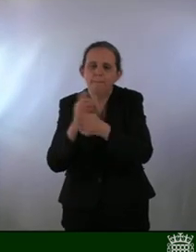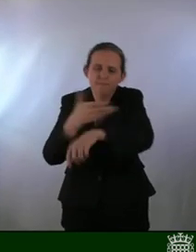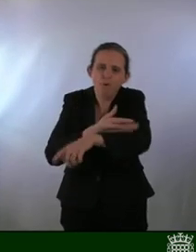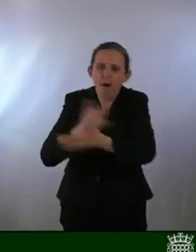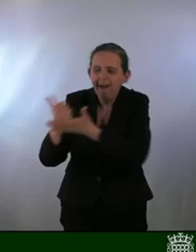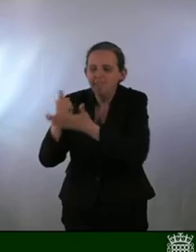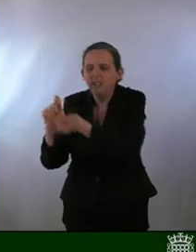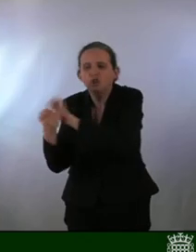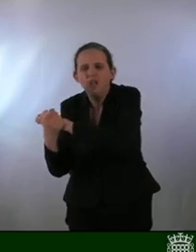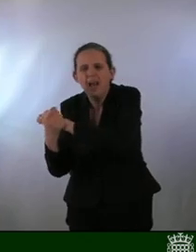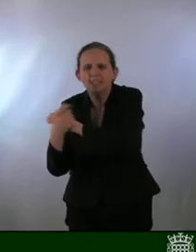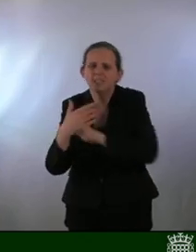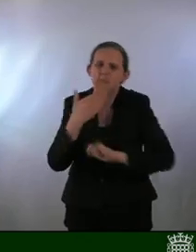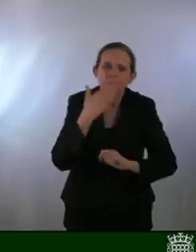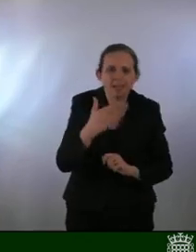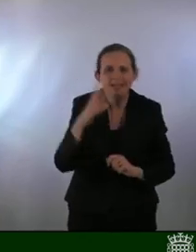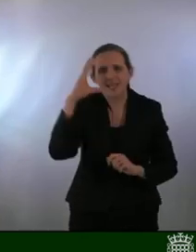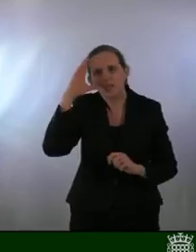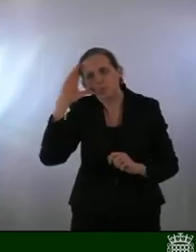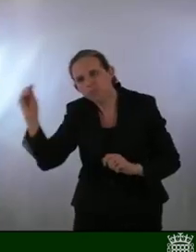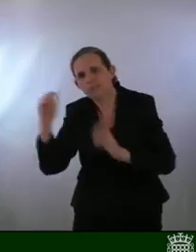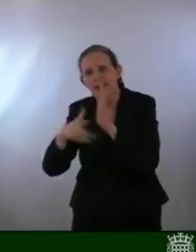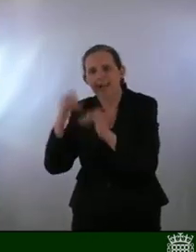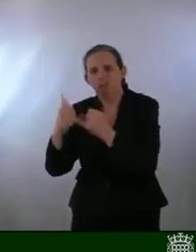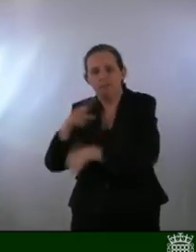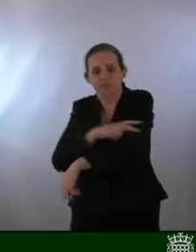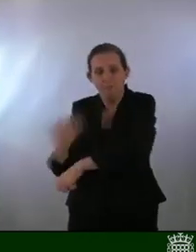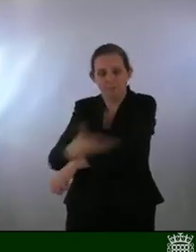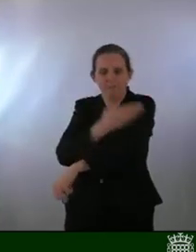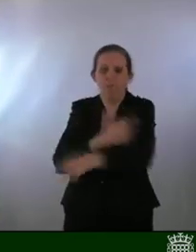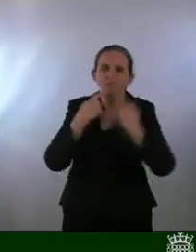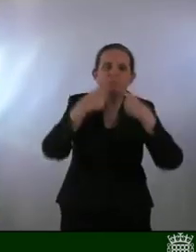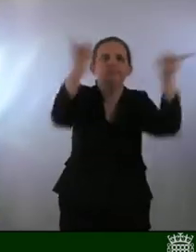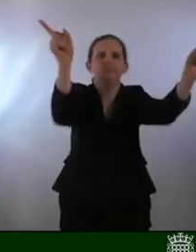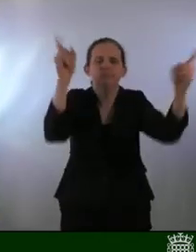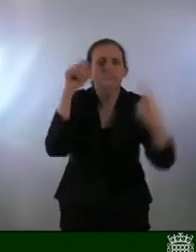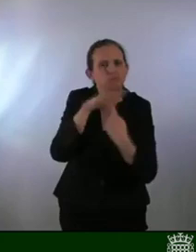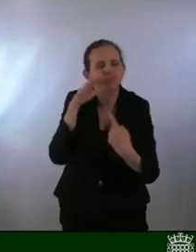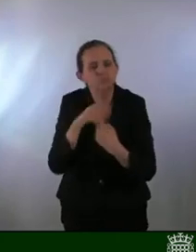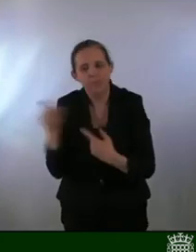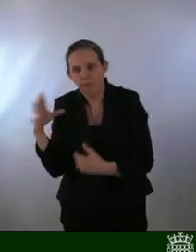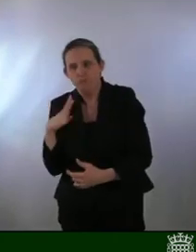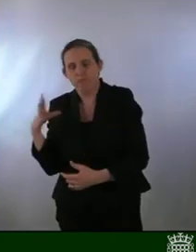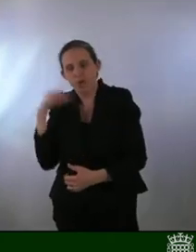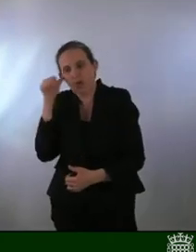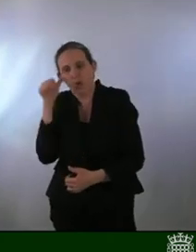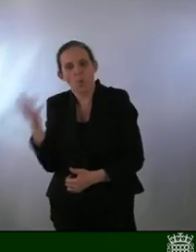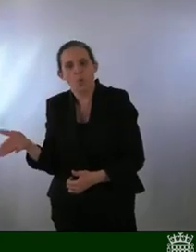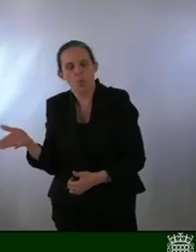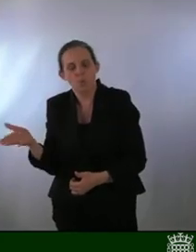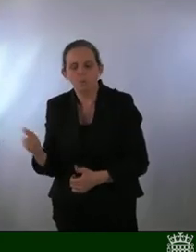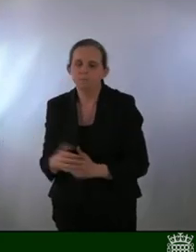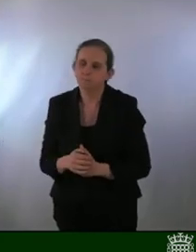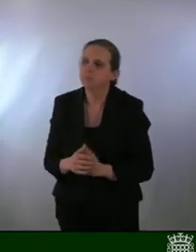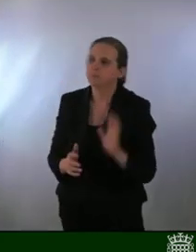the Secretary of State please look into this and change it for next time? Yes. Firstly, I want to pay tribute